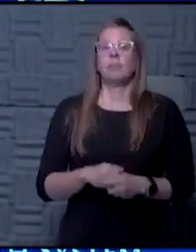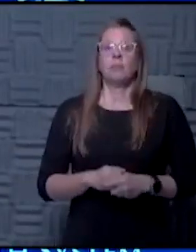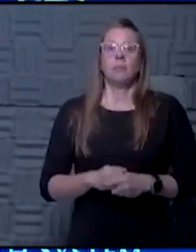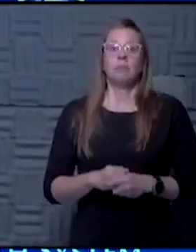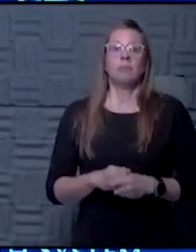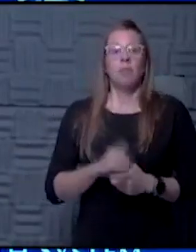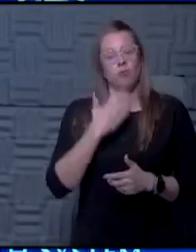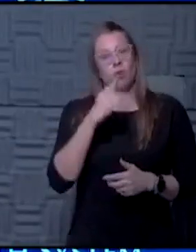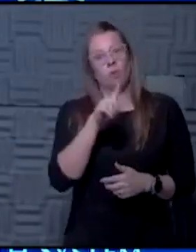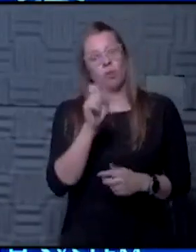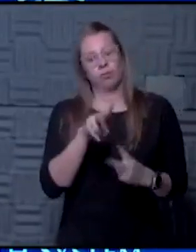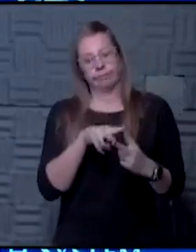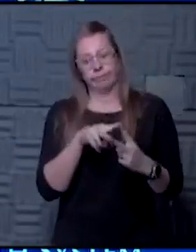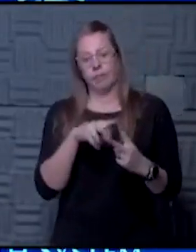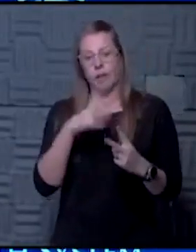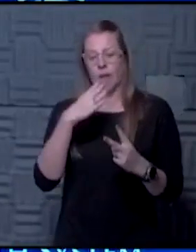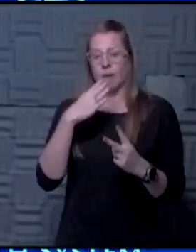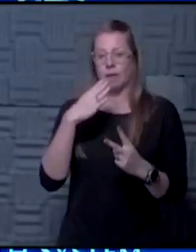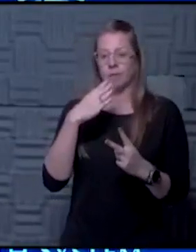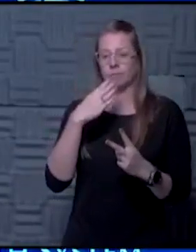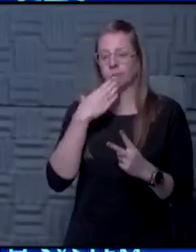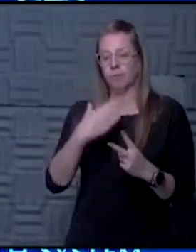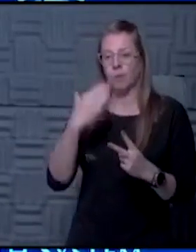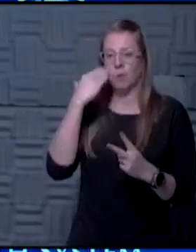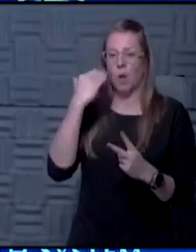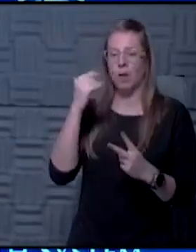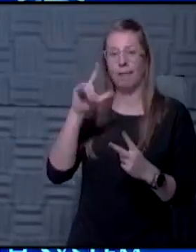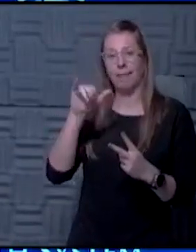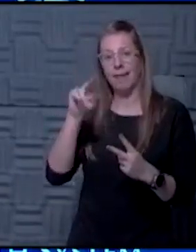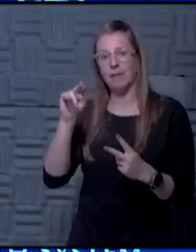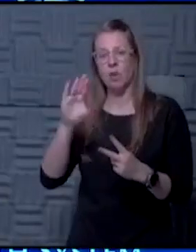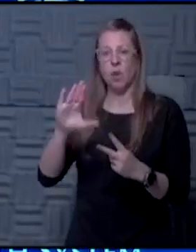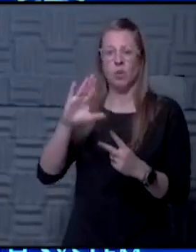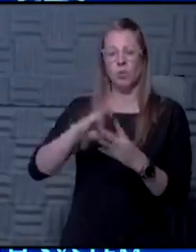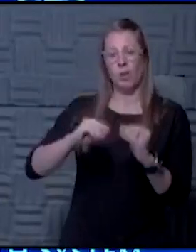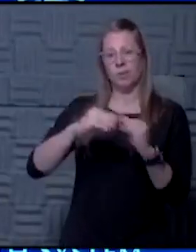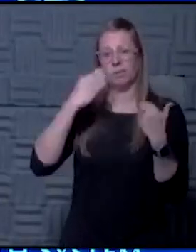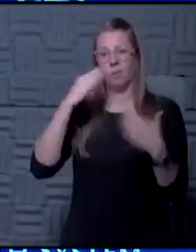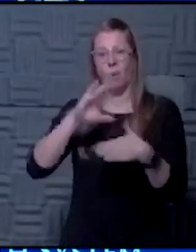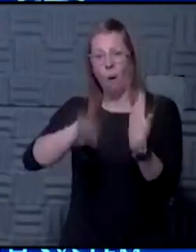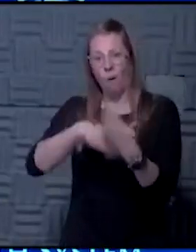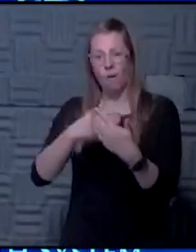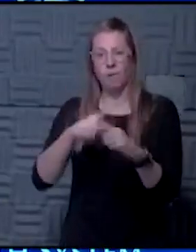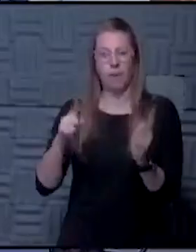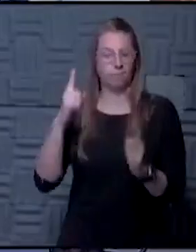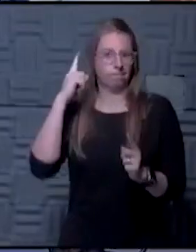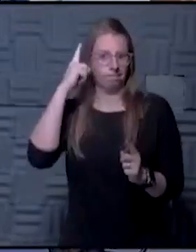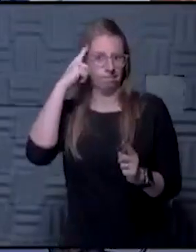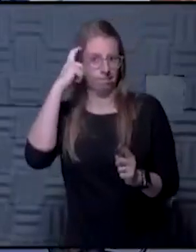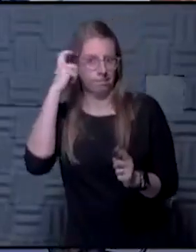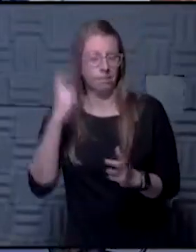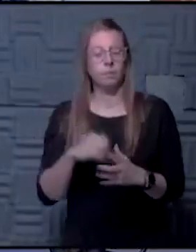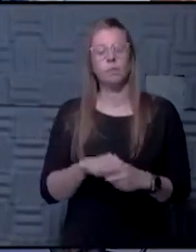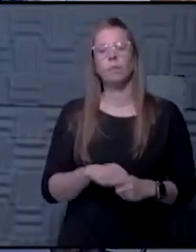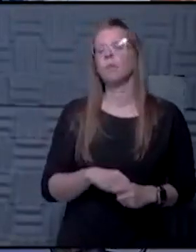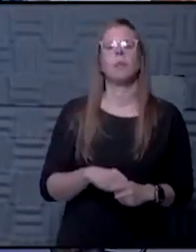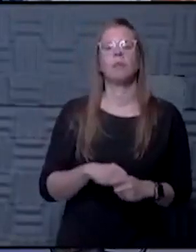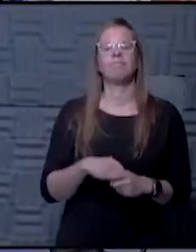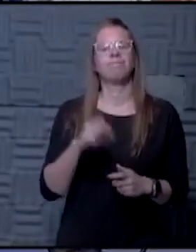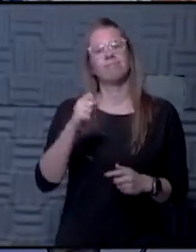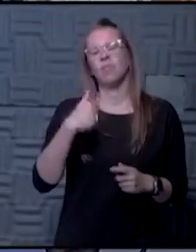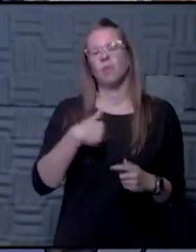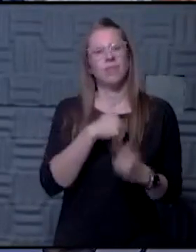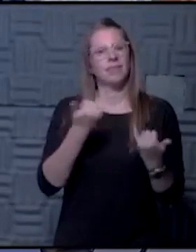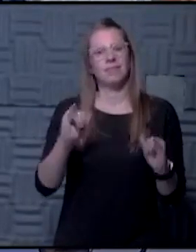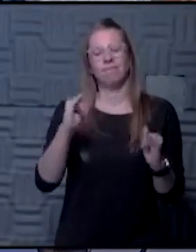without knowing all of Lynn's story, if it was really cytokine storm. It's a little suspicious. What do you think? Yeah, again, we still don't